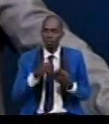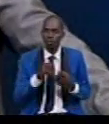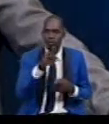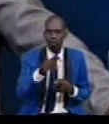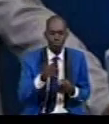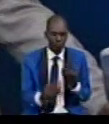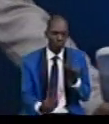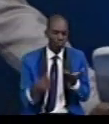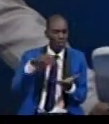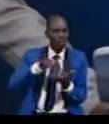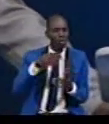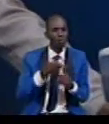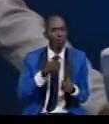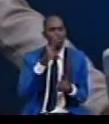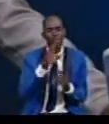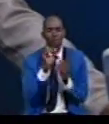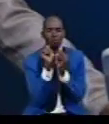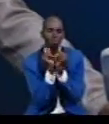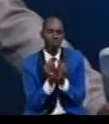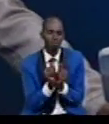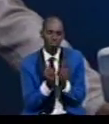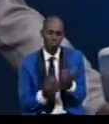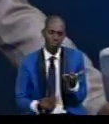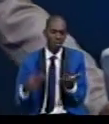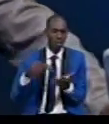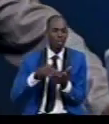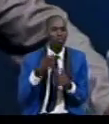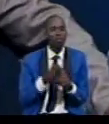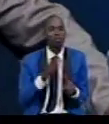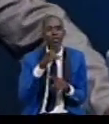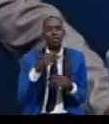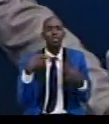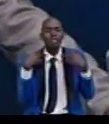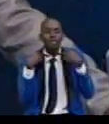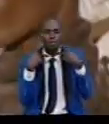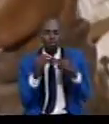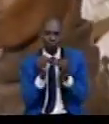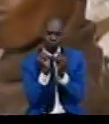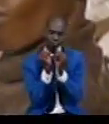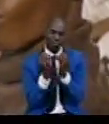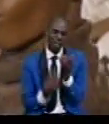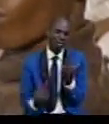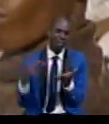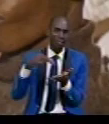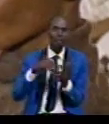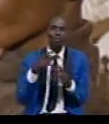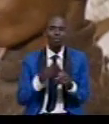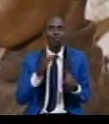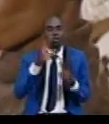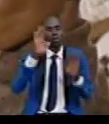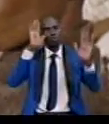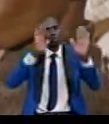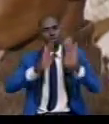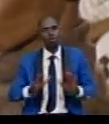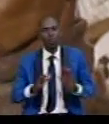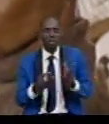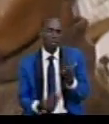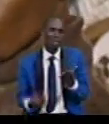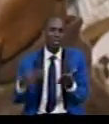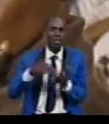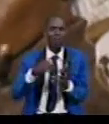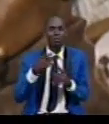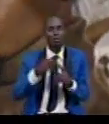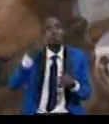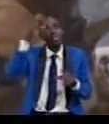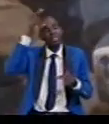bondage, arise from the yoke, arise from the trauma, arise from the demon